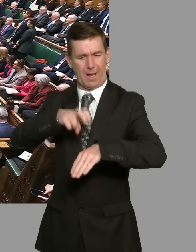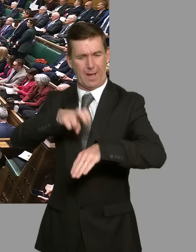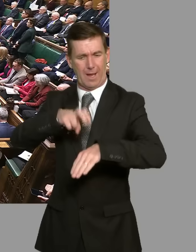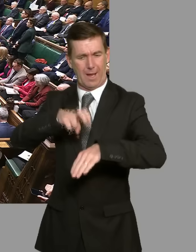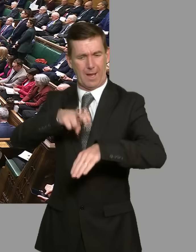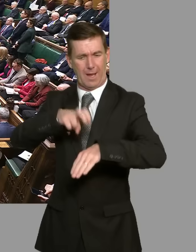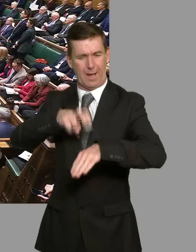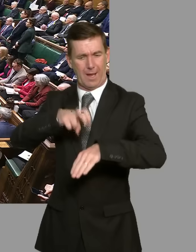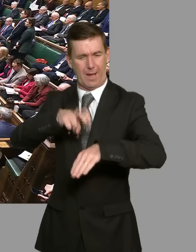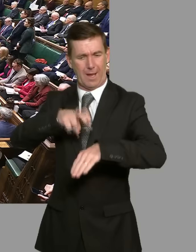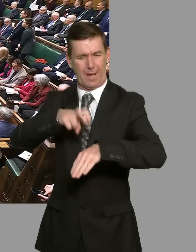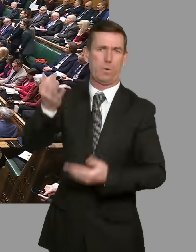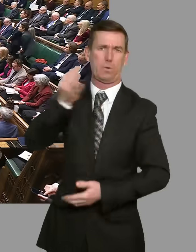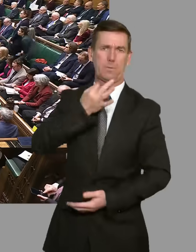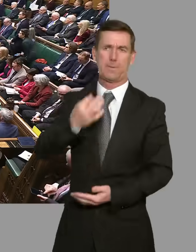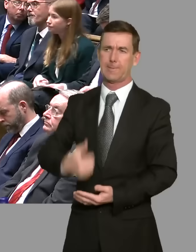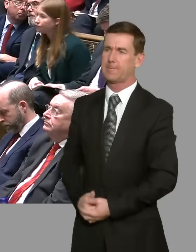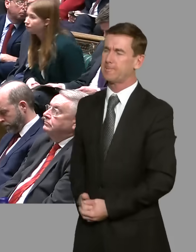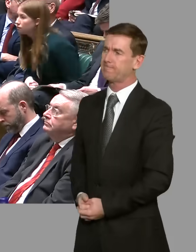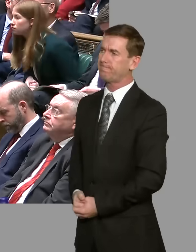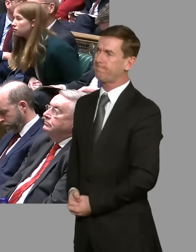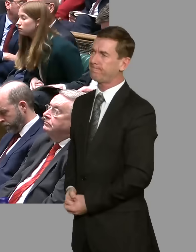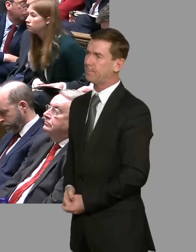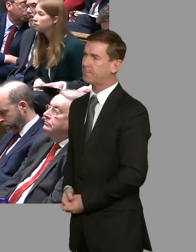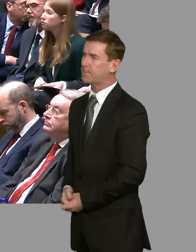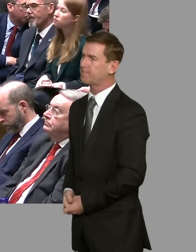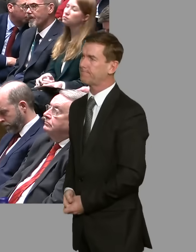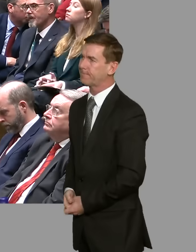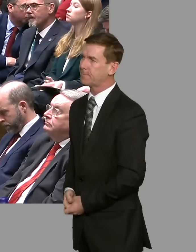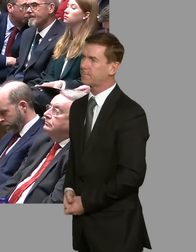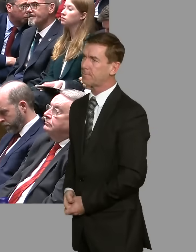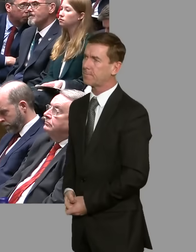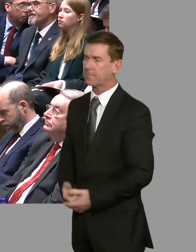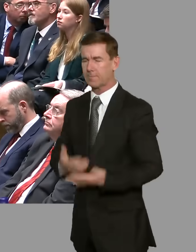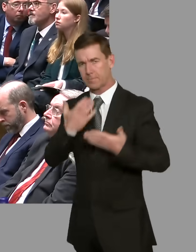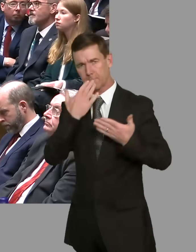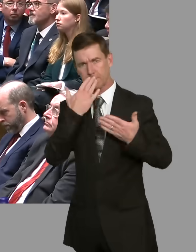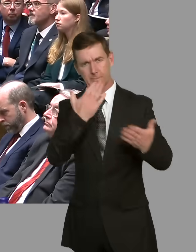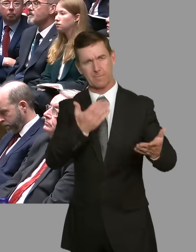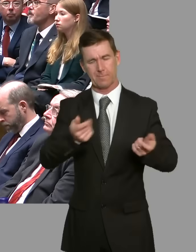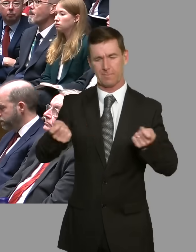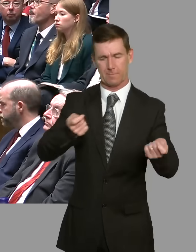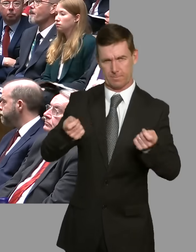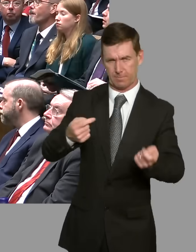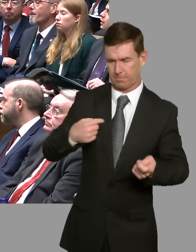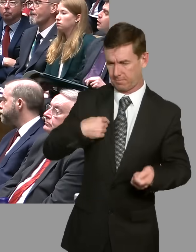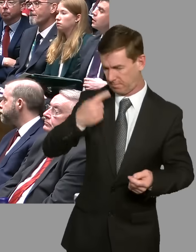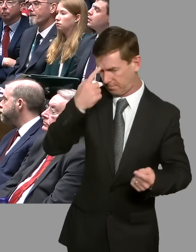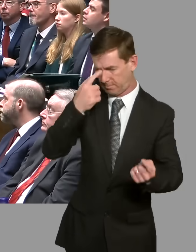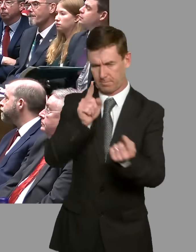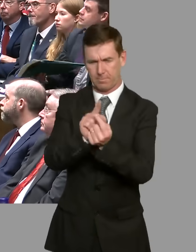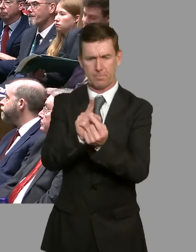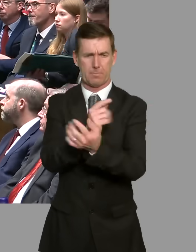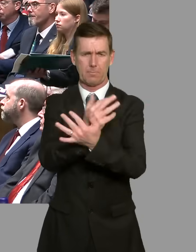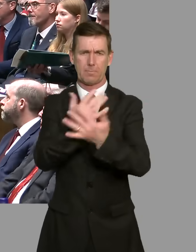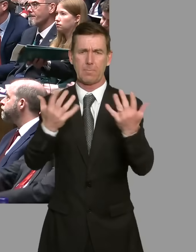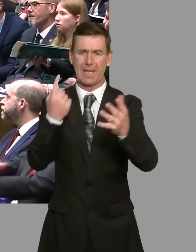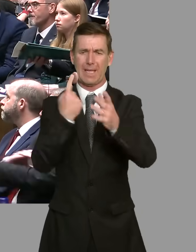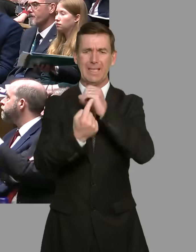you, Mr. Speaker. Having met with many independent business owners, they fear the cumulative impact of the rateable